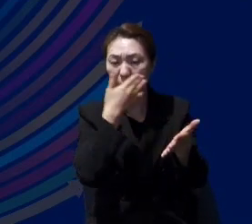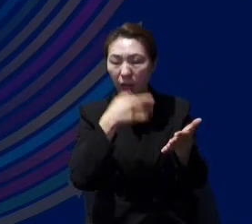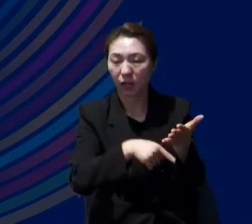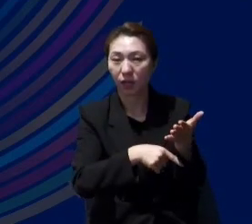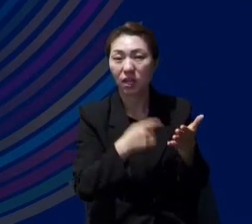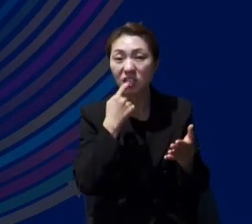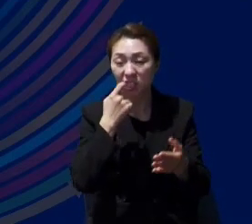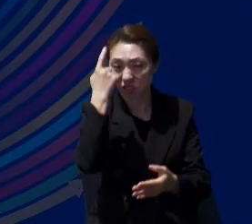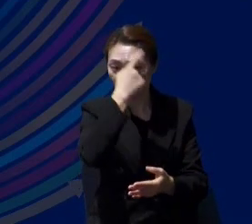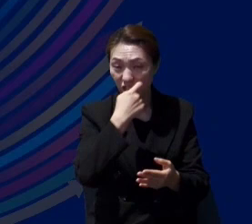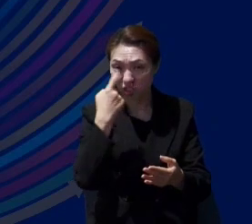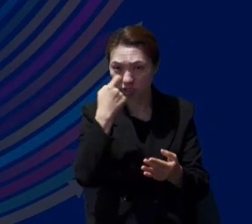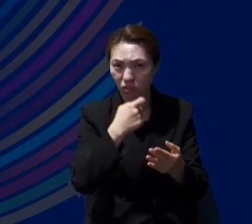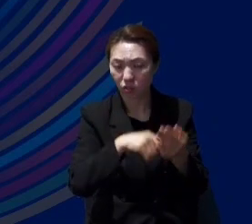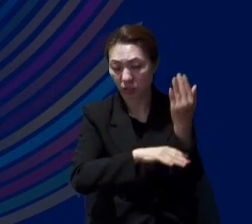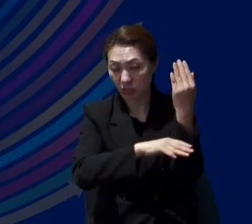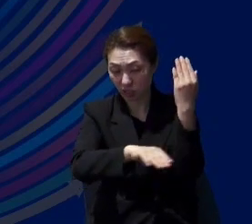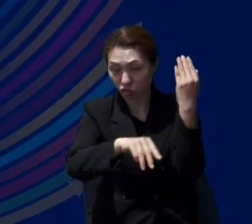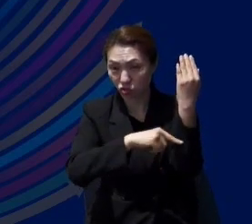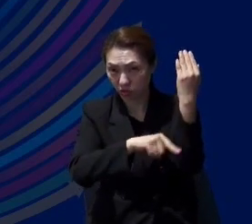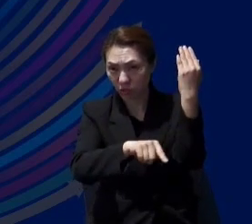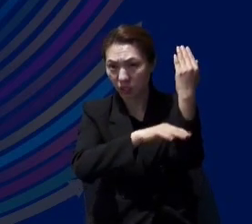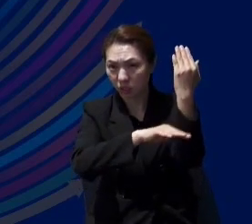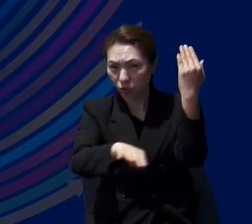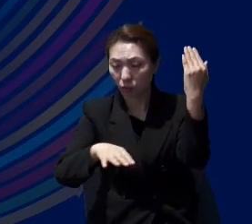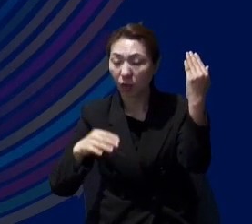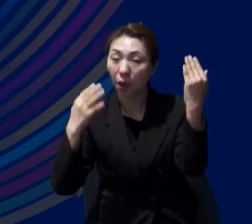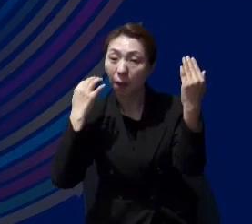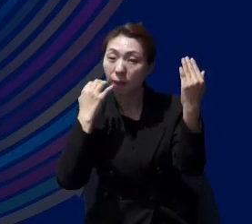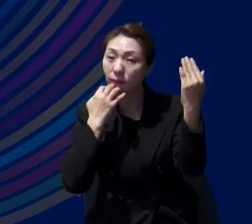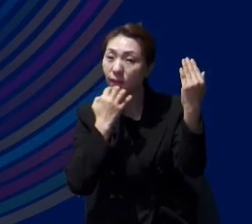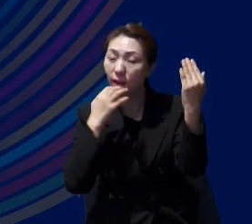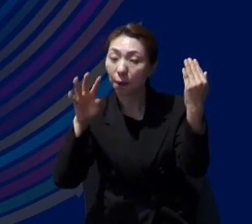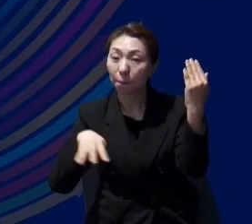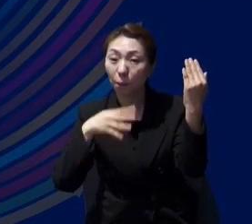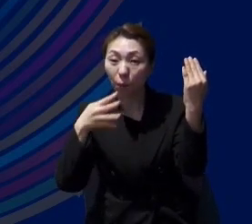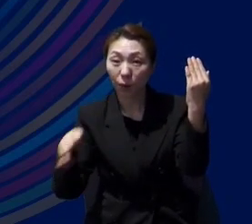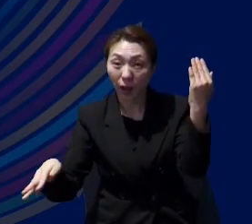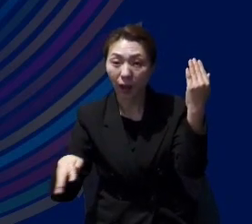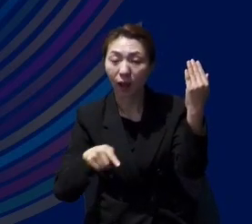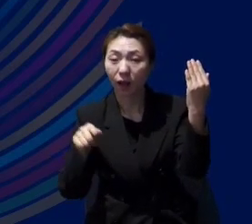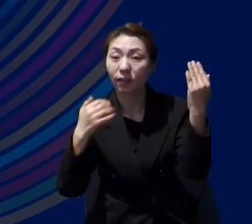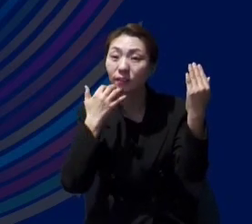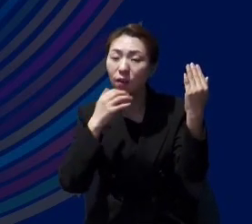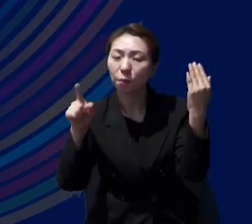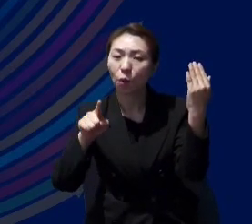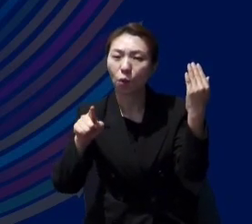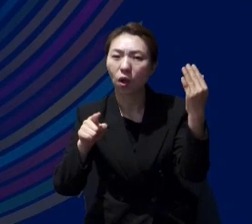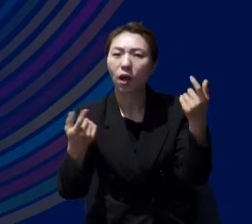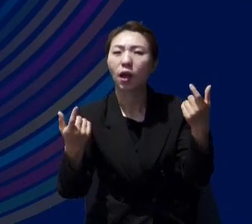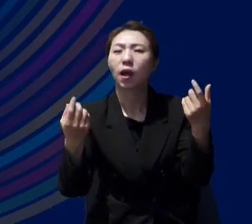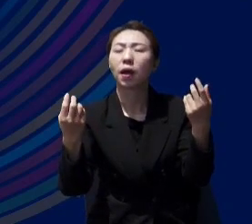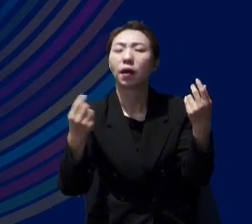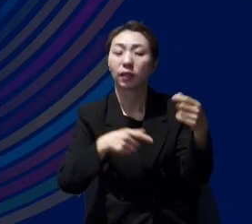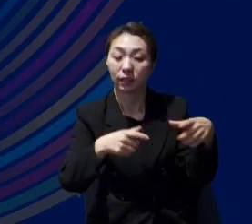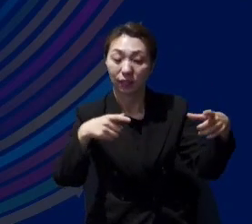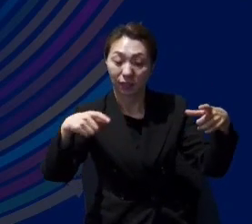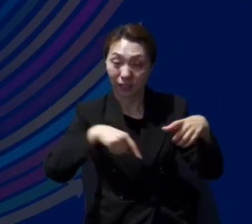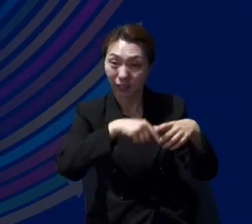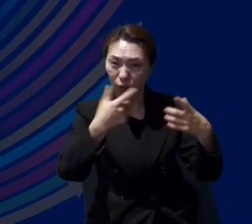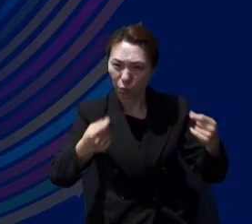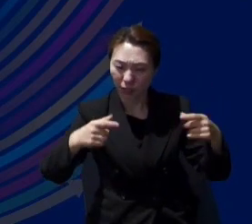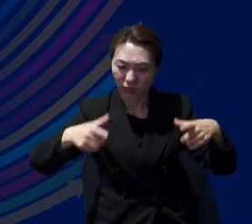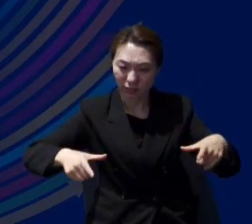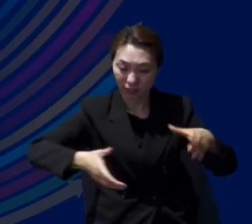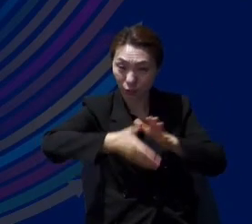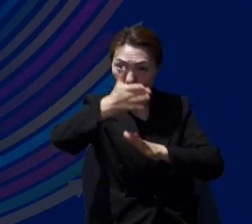place where life expectancy is higher compared to the white population living in the same county. So for the Asian population, which is the map in the upper